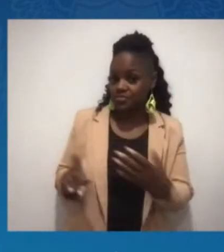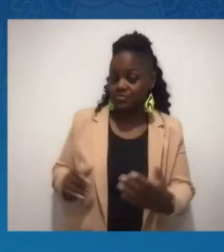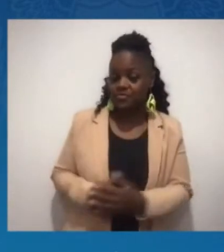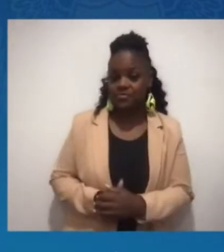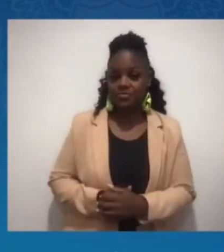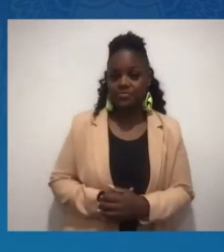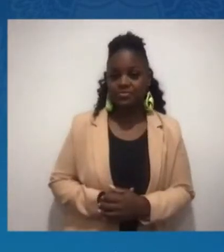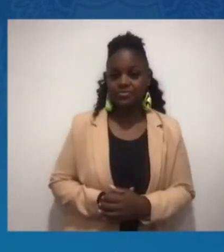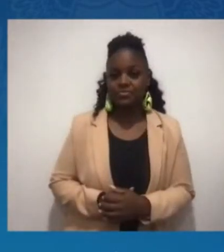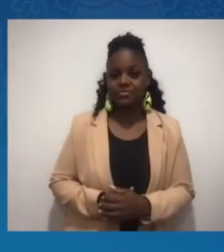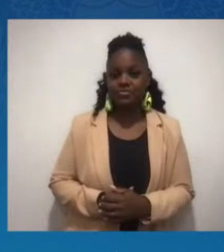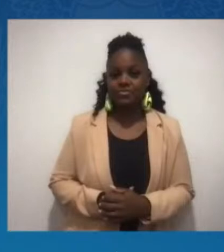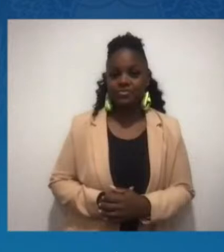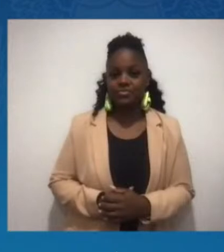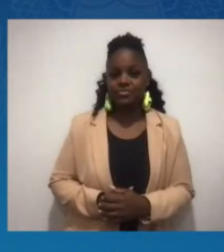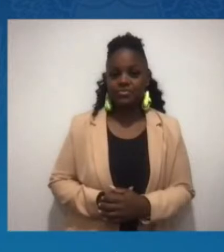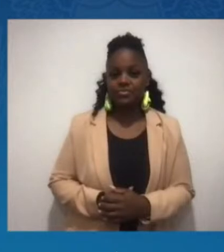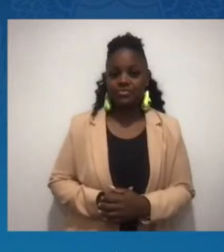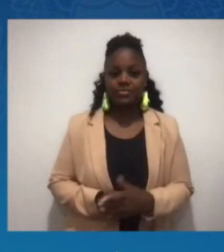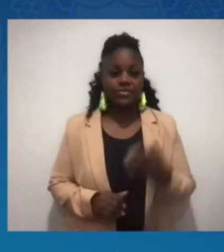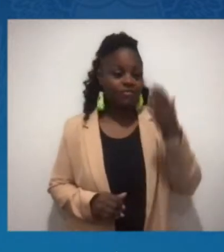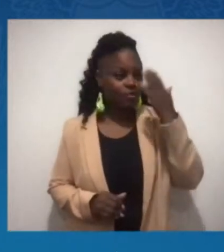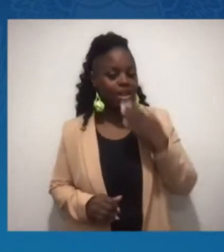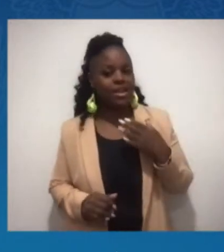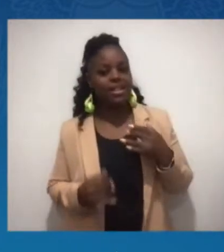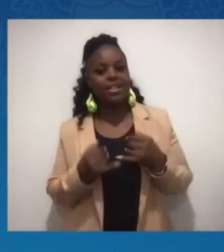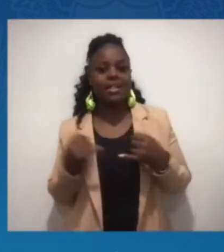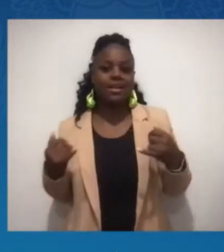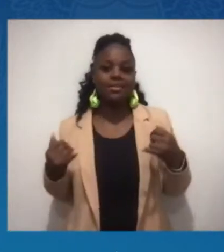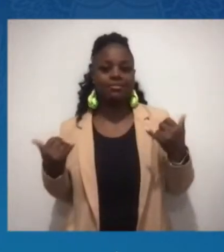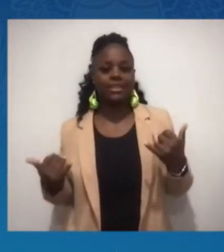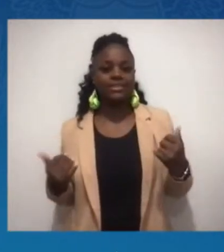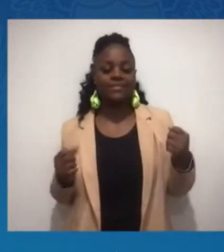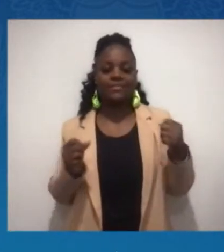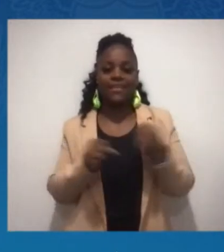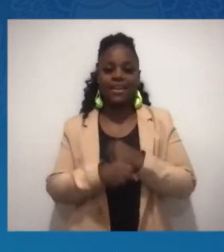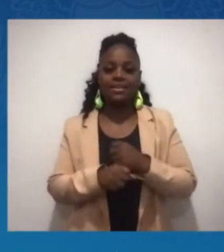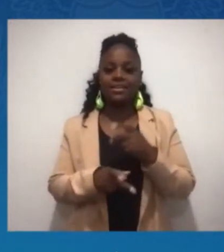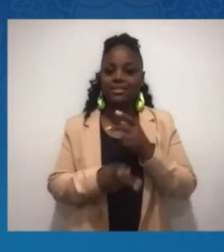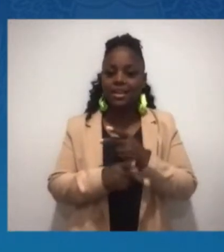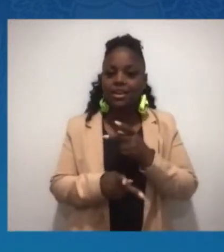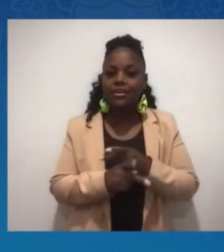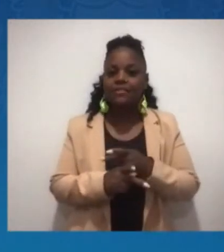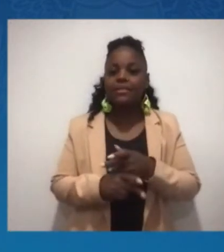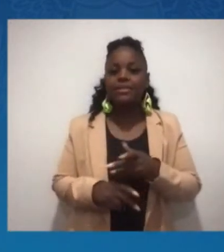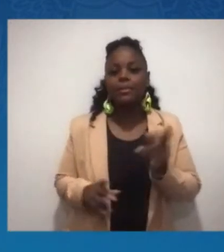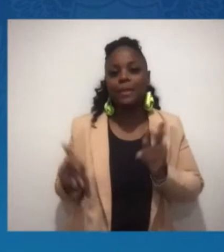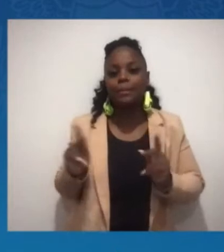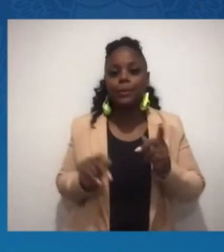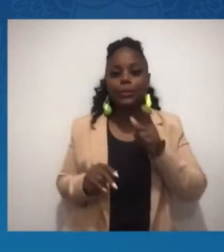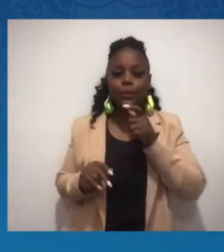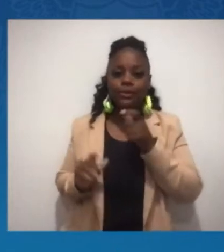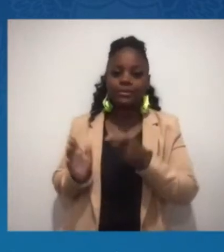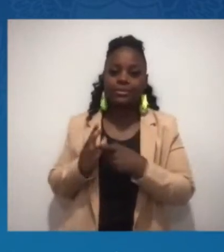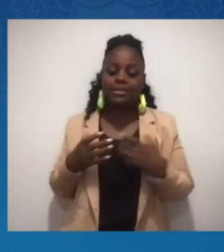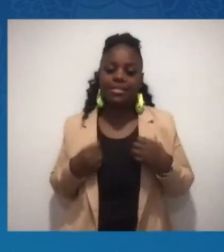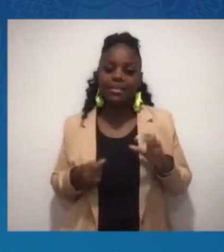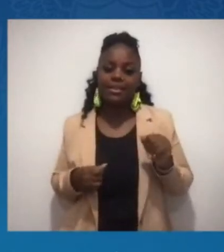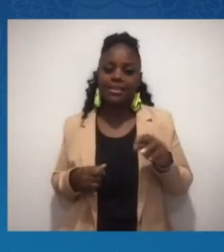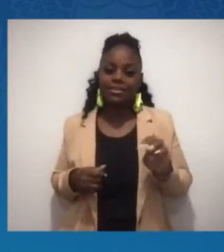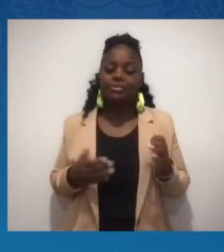for being on the front line of this fight and taking care of our patients so wonderfully, with so much compassion. Here's her